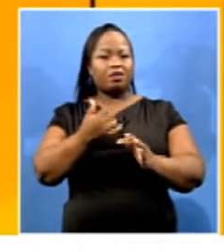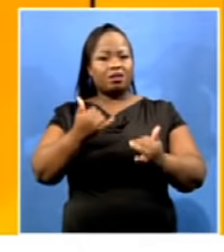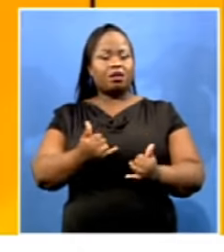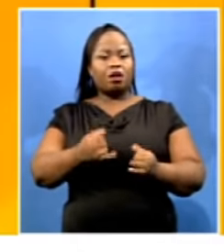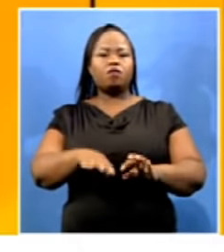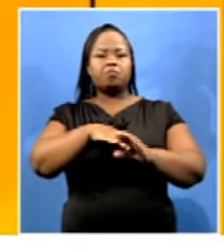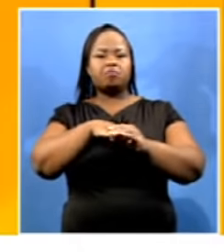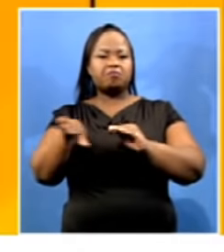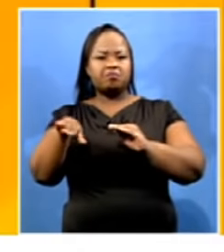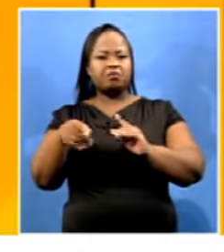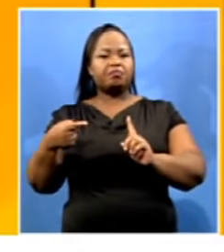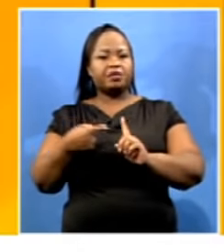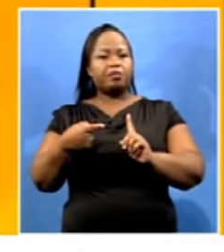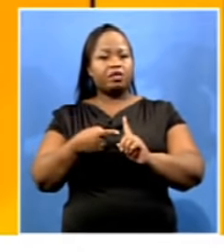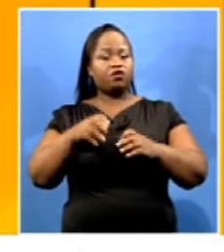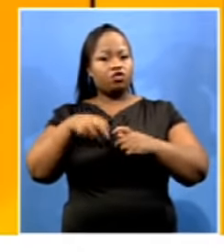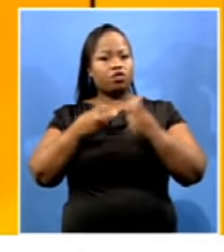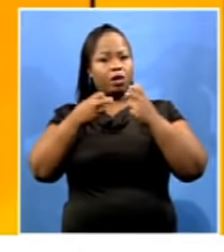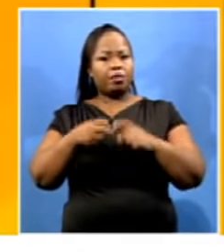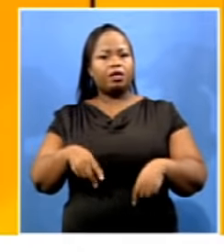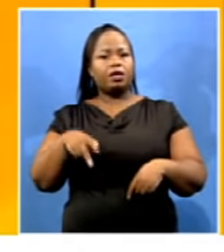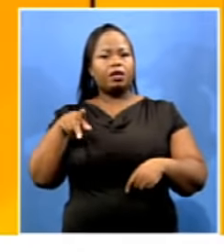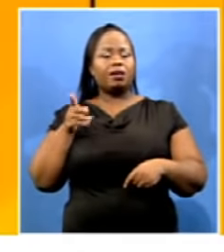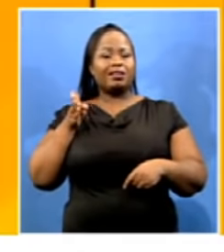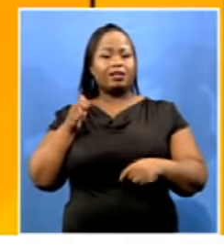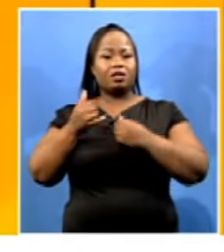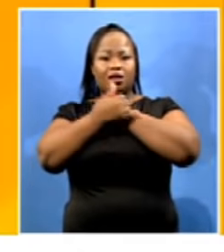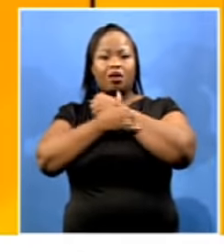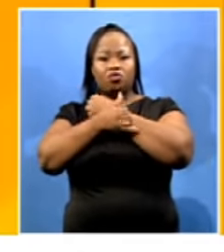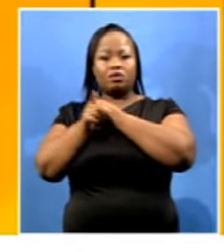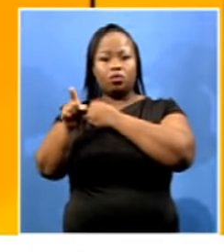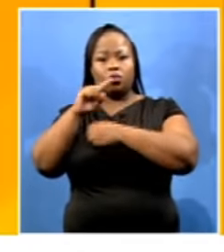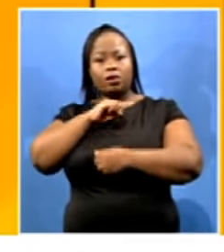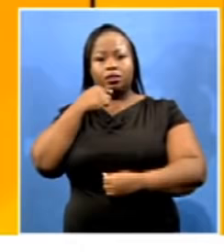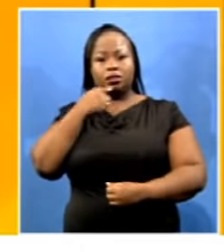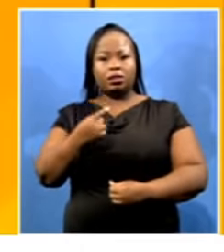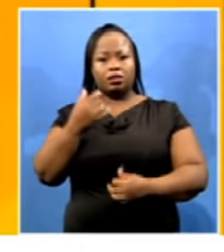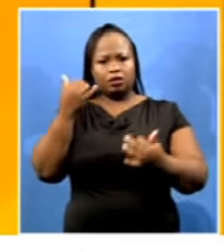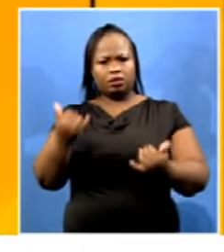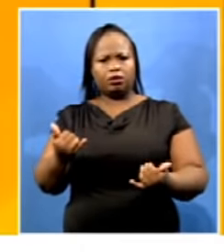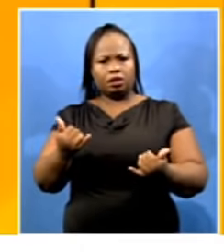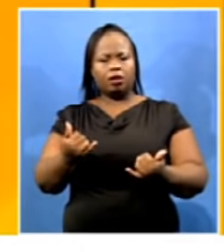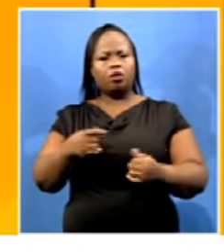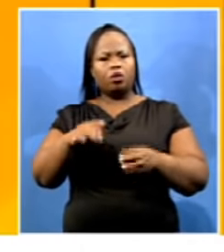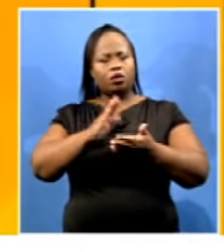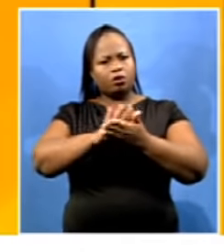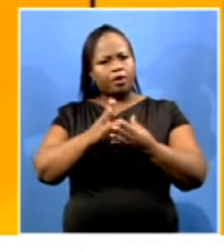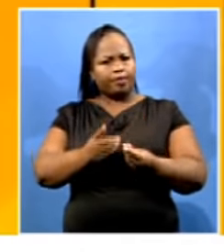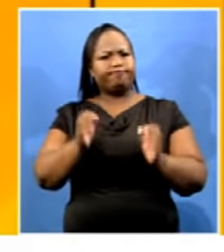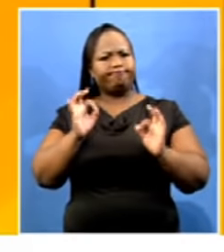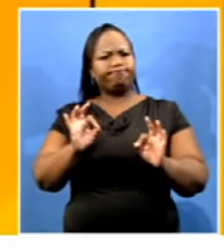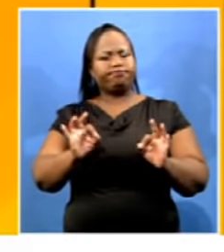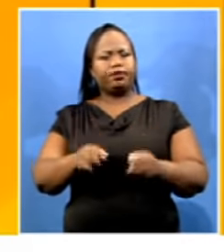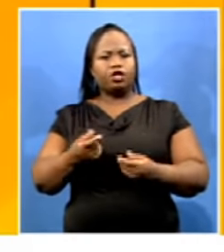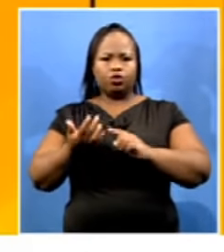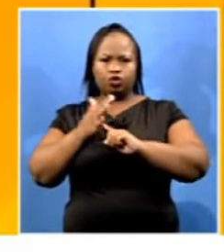parole for a person convicted of rape and paedophilia are that they have been rehabilitated, they show remorse,